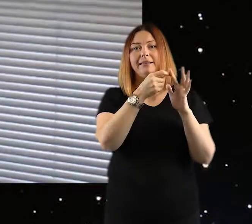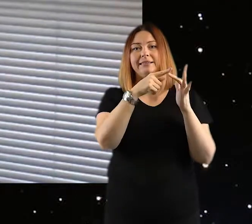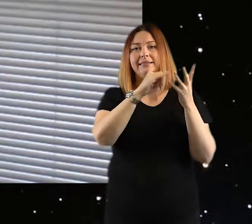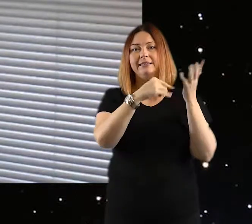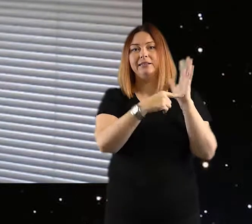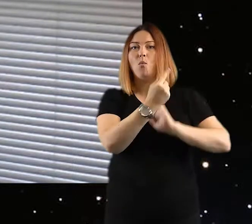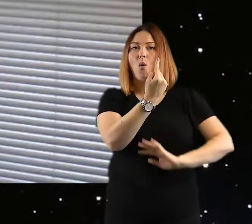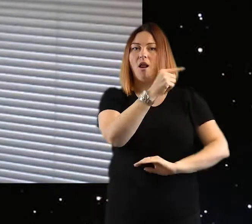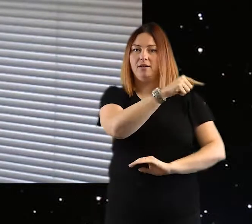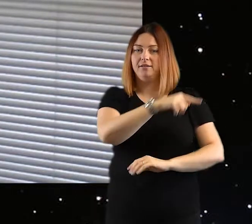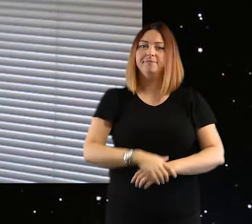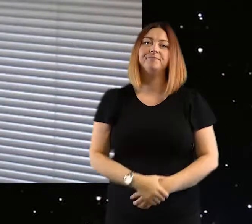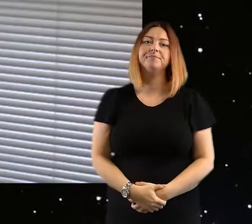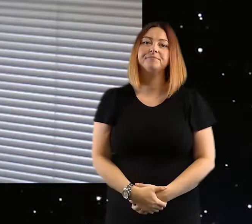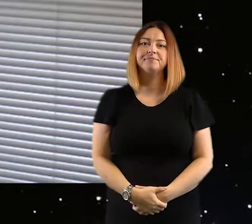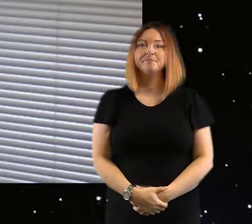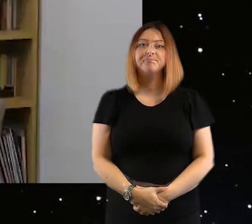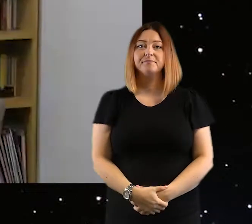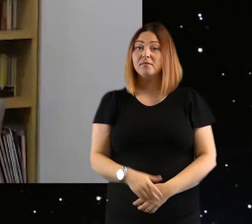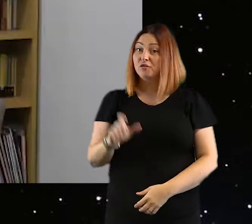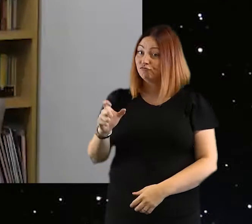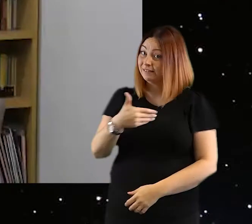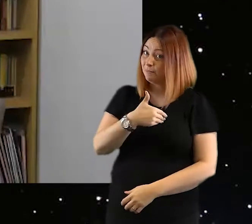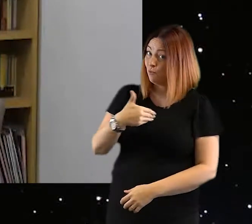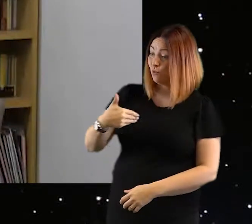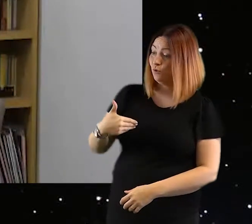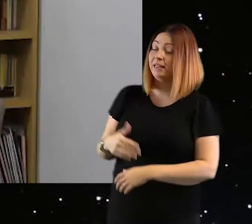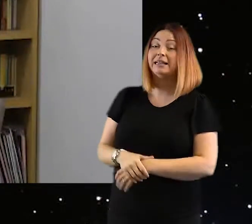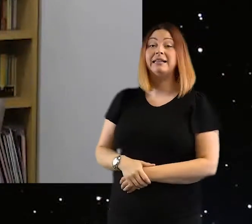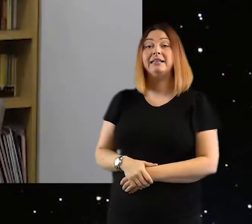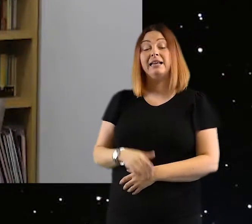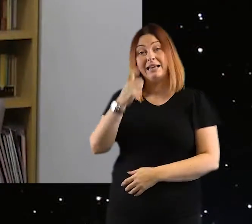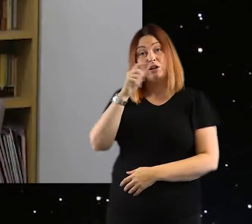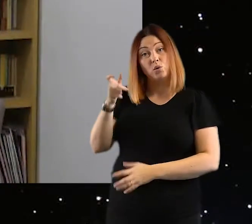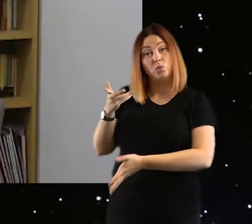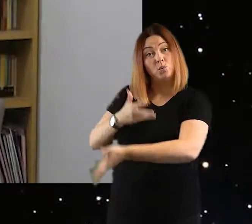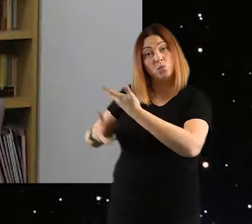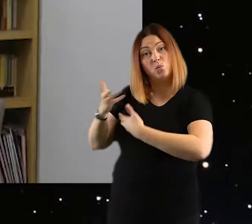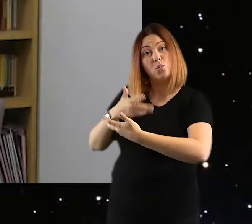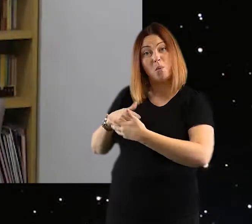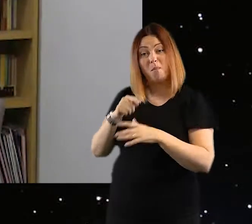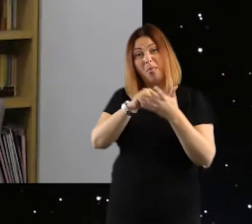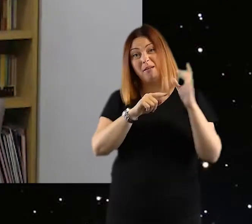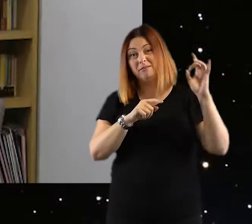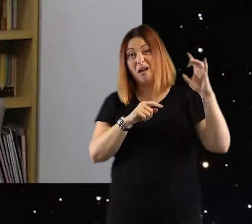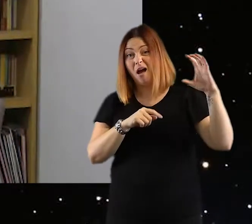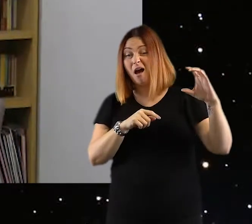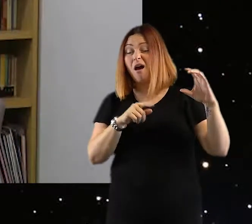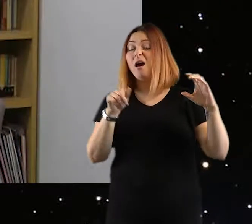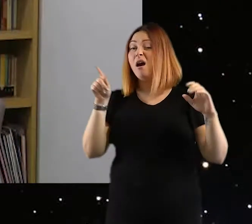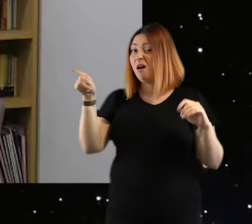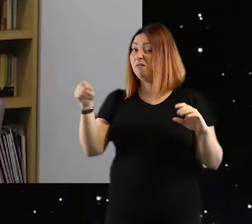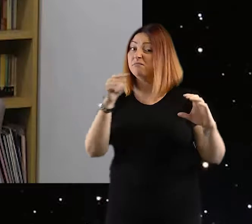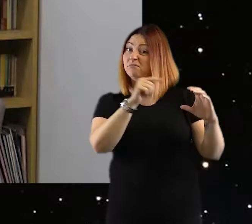good morning. Can you tell us a little bit about the star Trappist-1? Sure, yeah. So Trappist-1, the star, is it's a